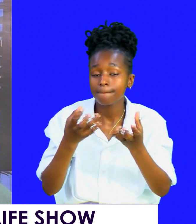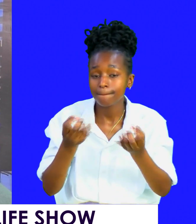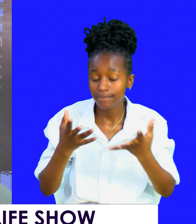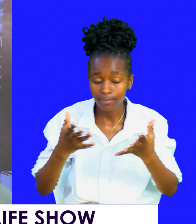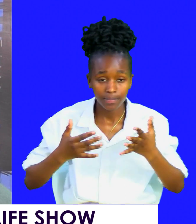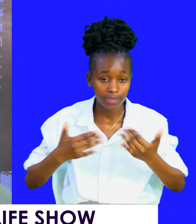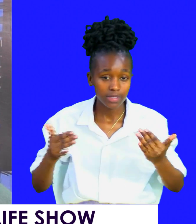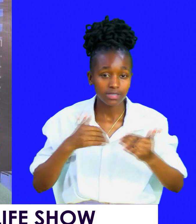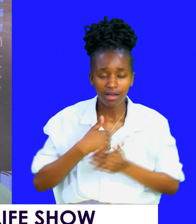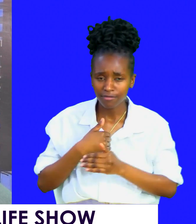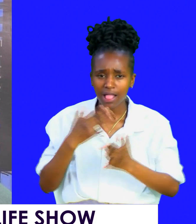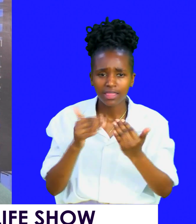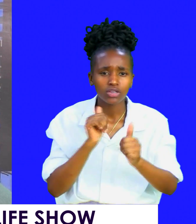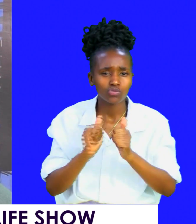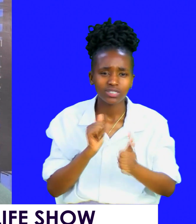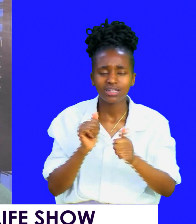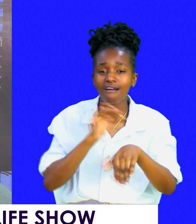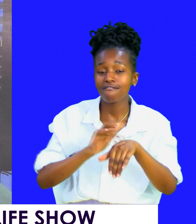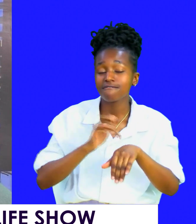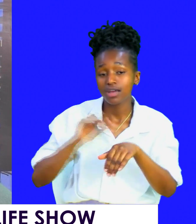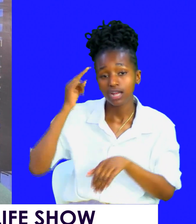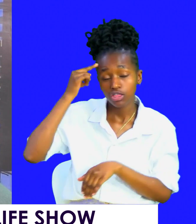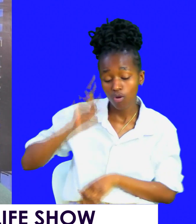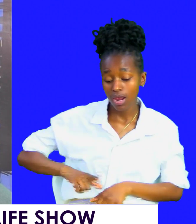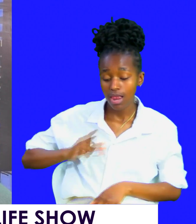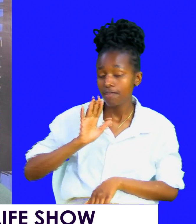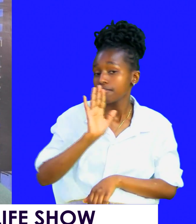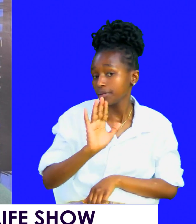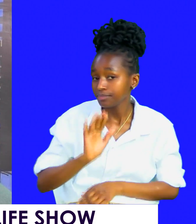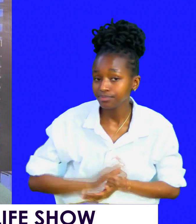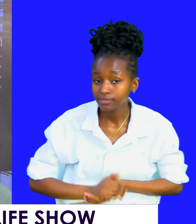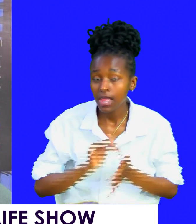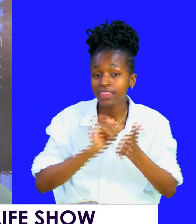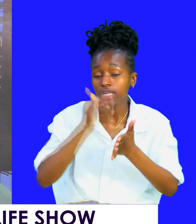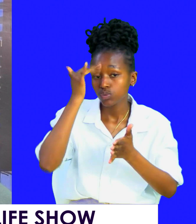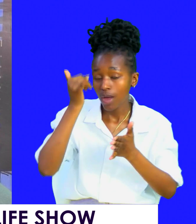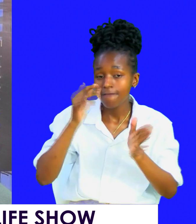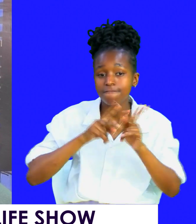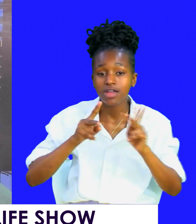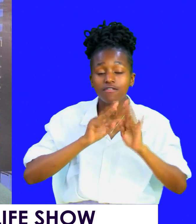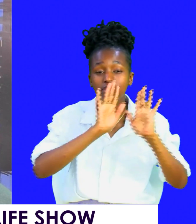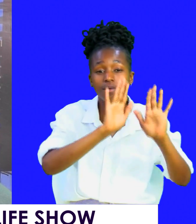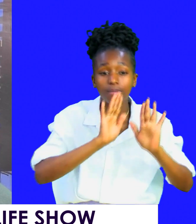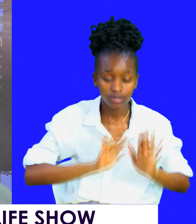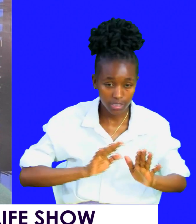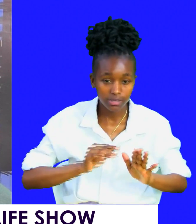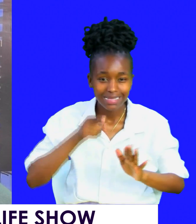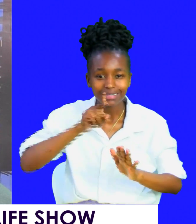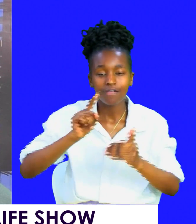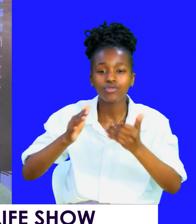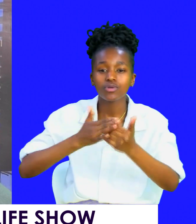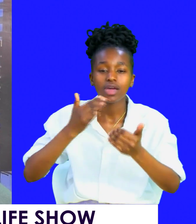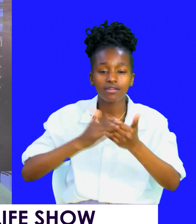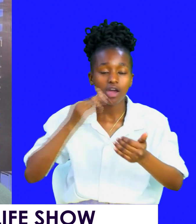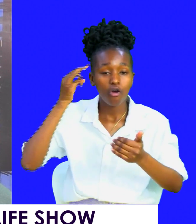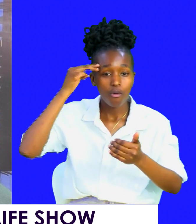chipping away from your thought life. That is why you need to take care of your brains, your thought life,